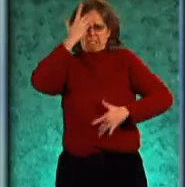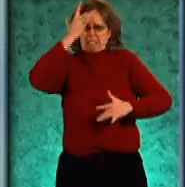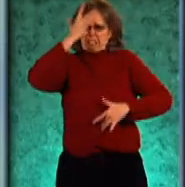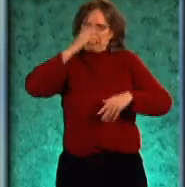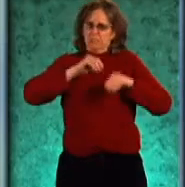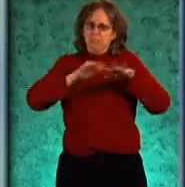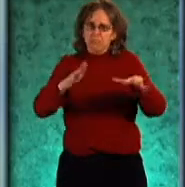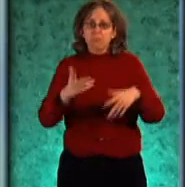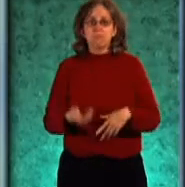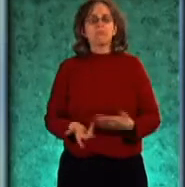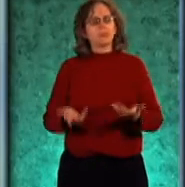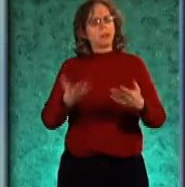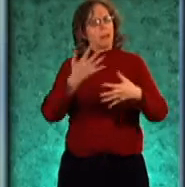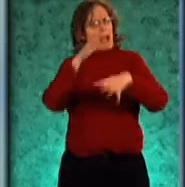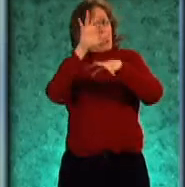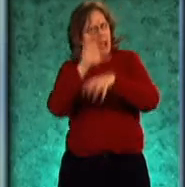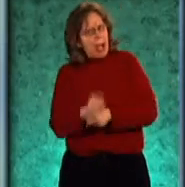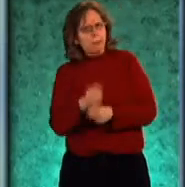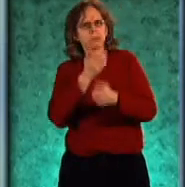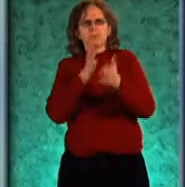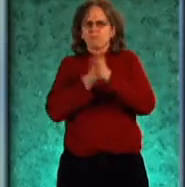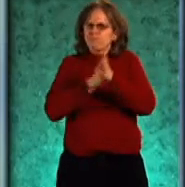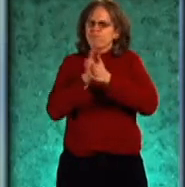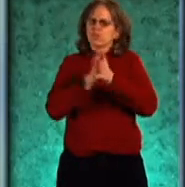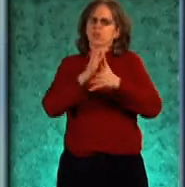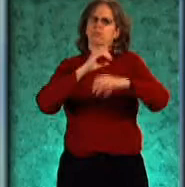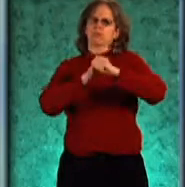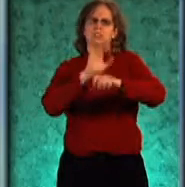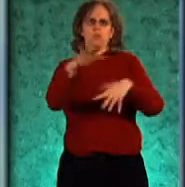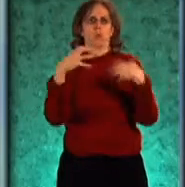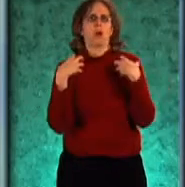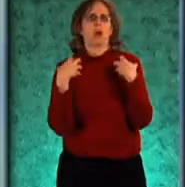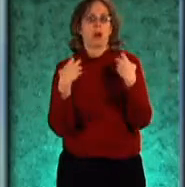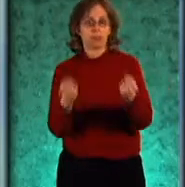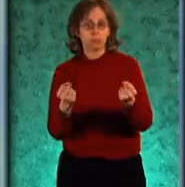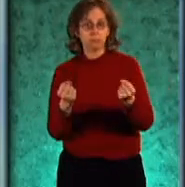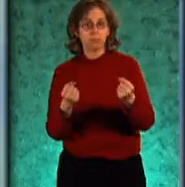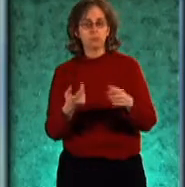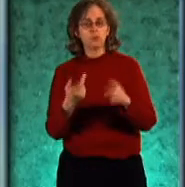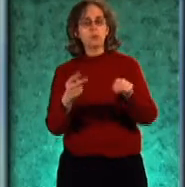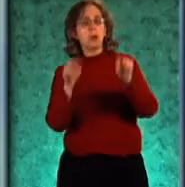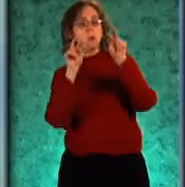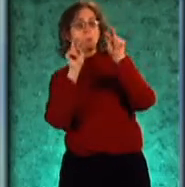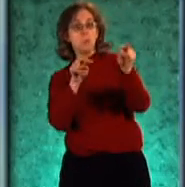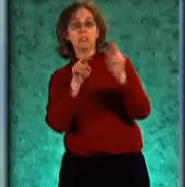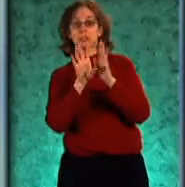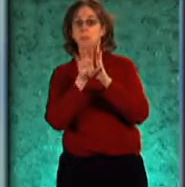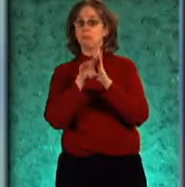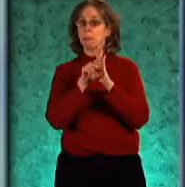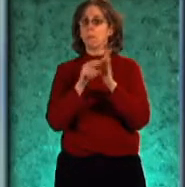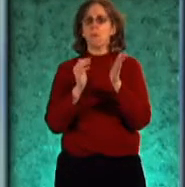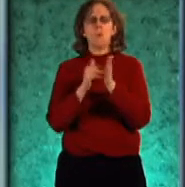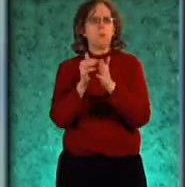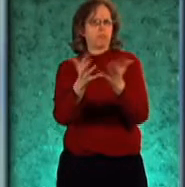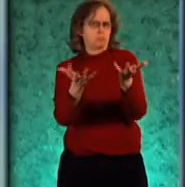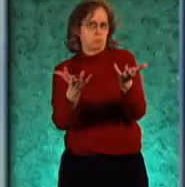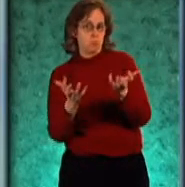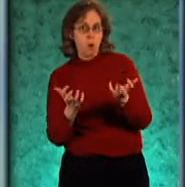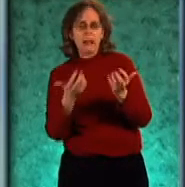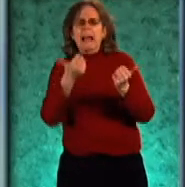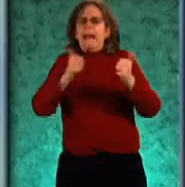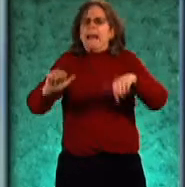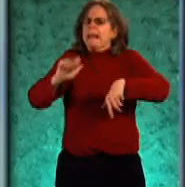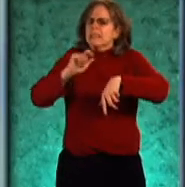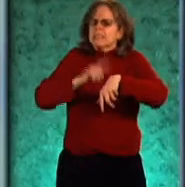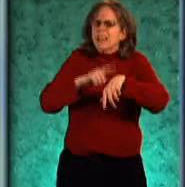illness. Make hand washing a good habit to protect your health. You may watch this program as often as you